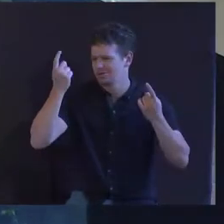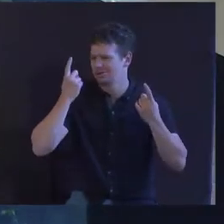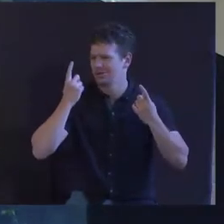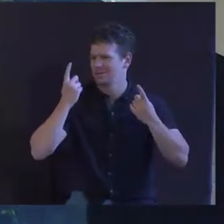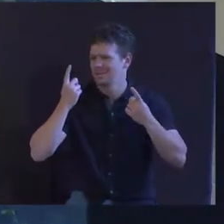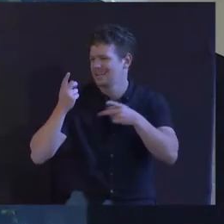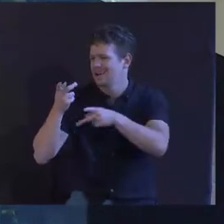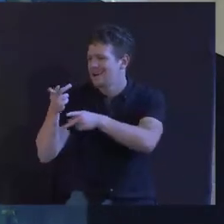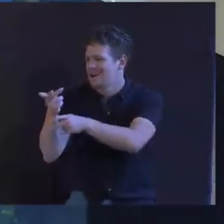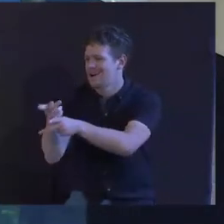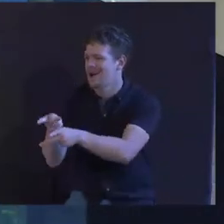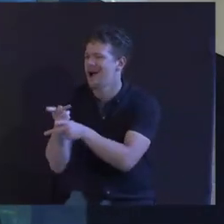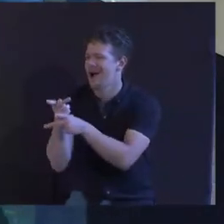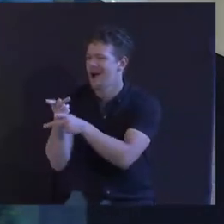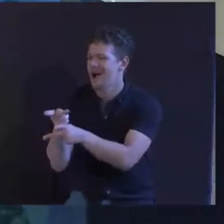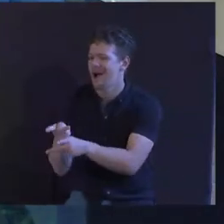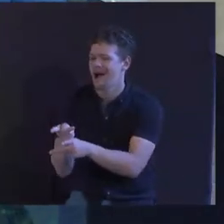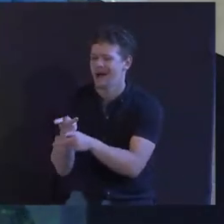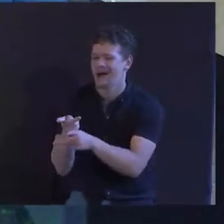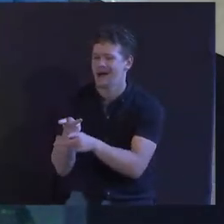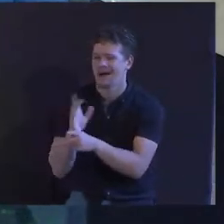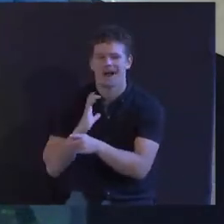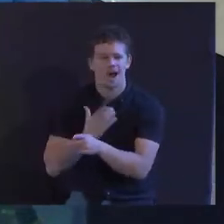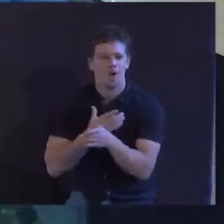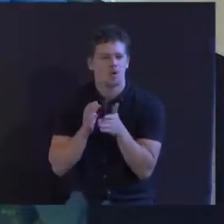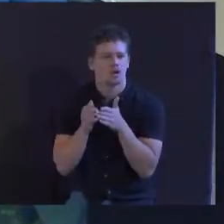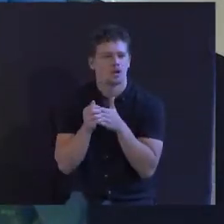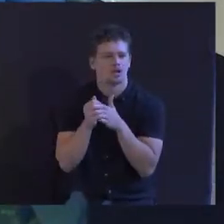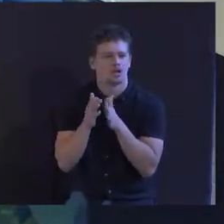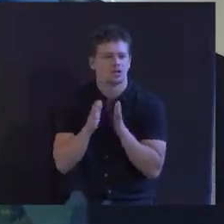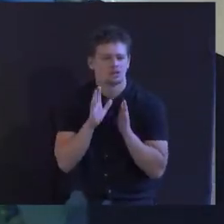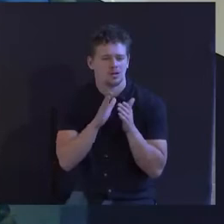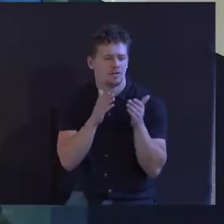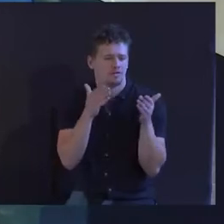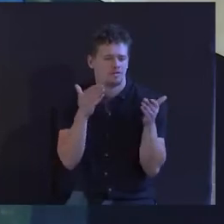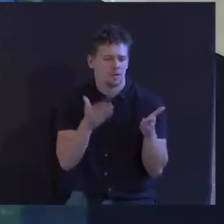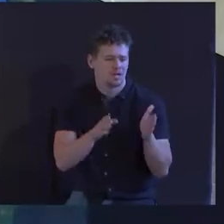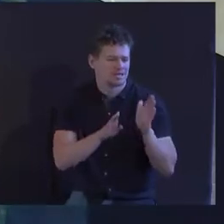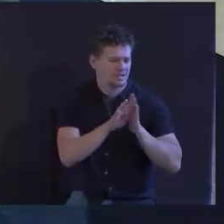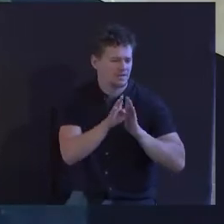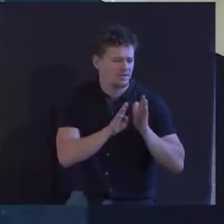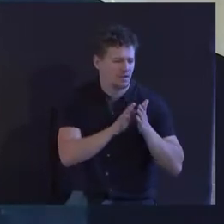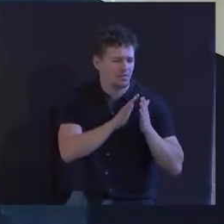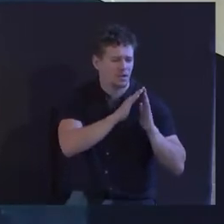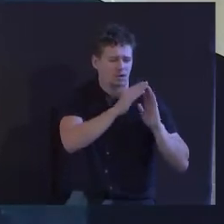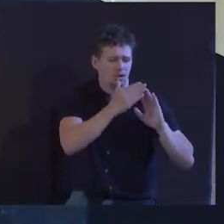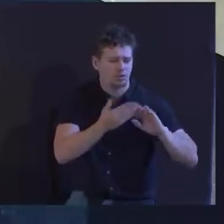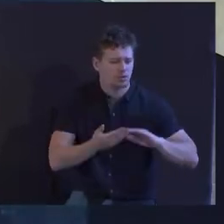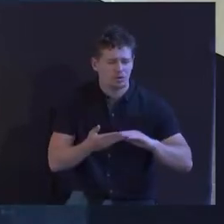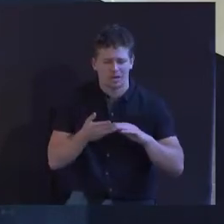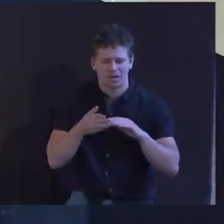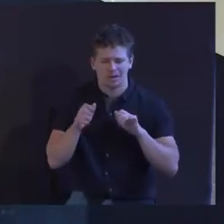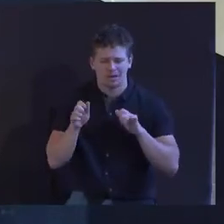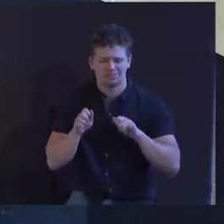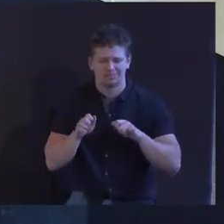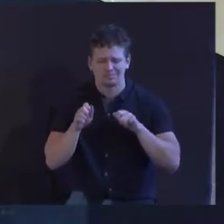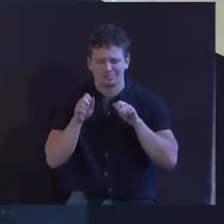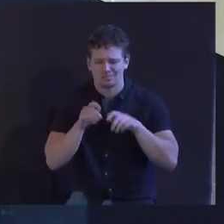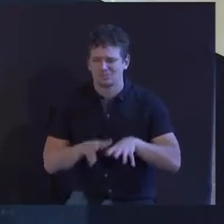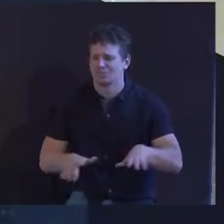Our leaders will focus on affirming and renewing values, building community and releasing human possibilities.